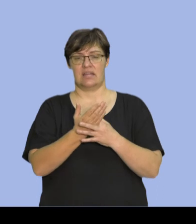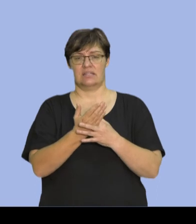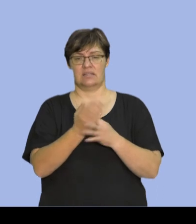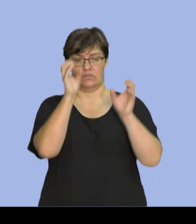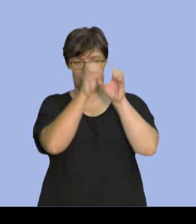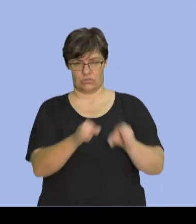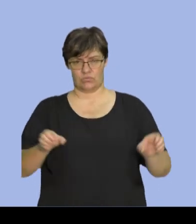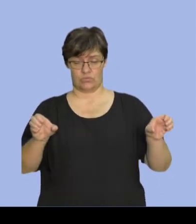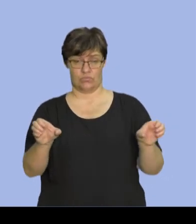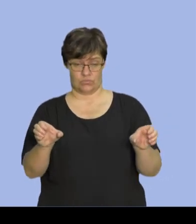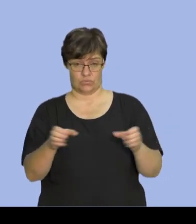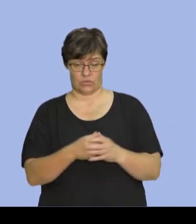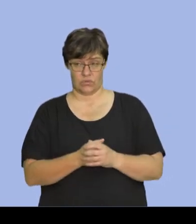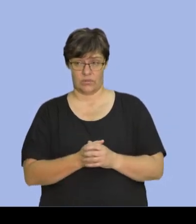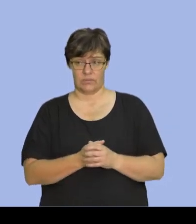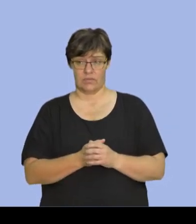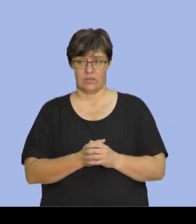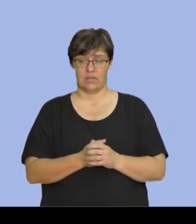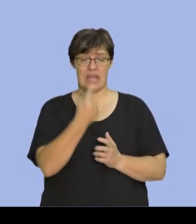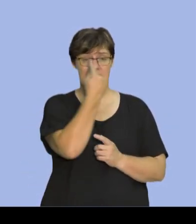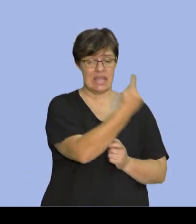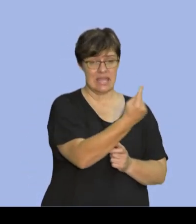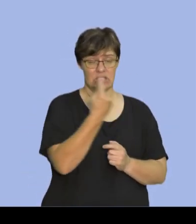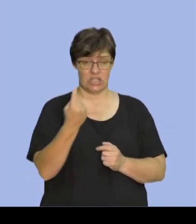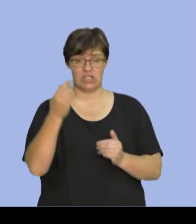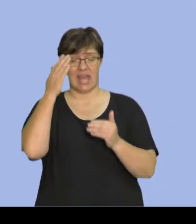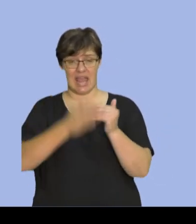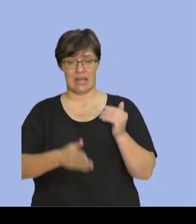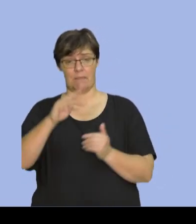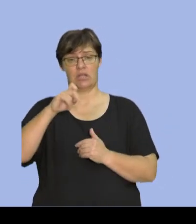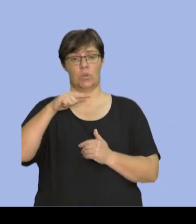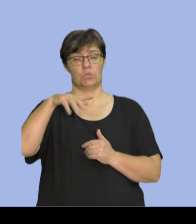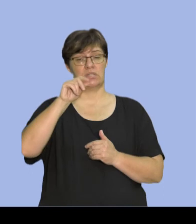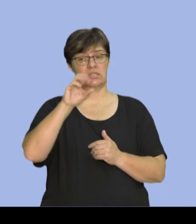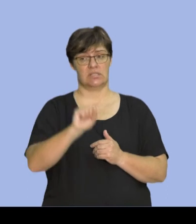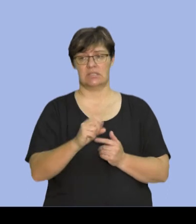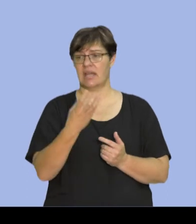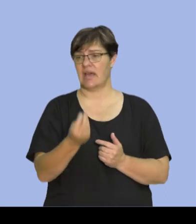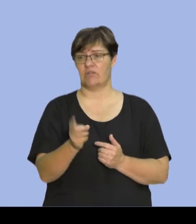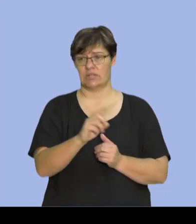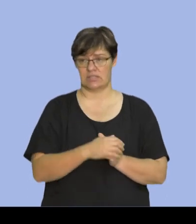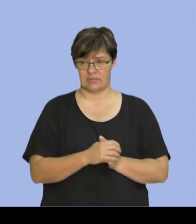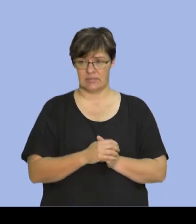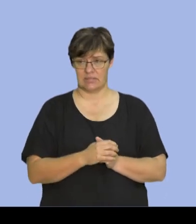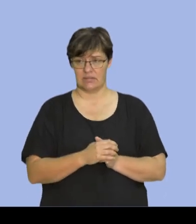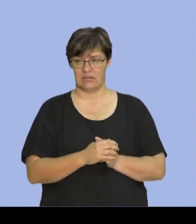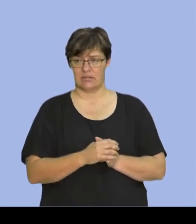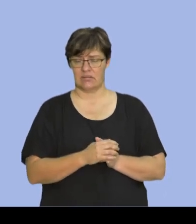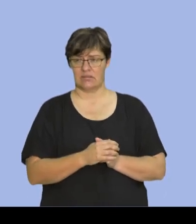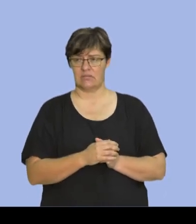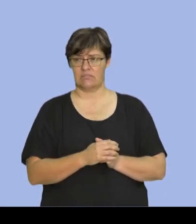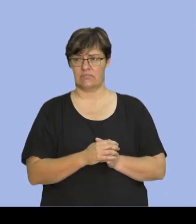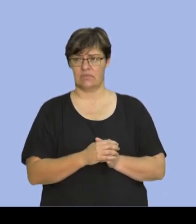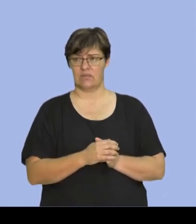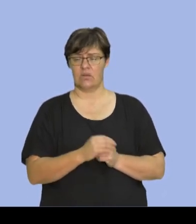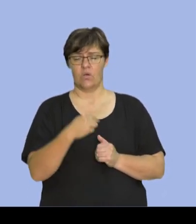two cells, each cell at the end of mitosis has, let's try and unpack this before we look at the options.